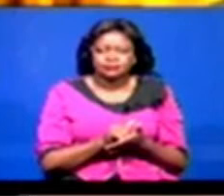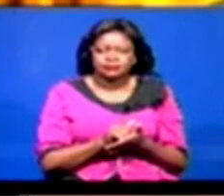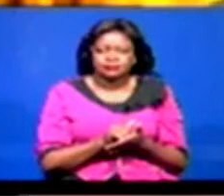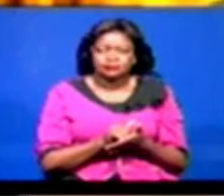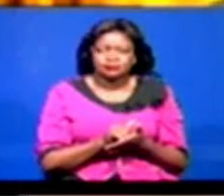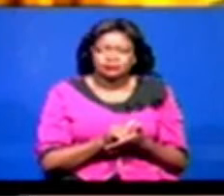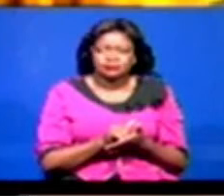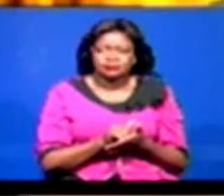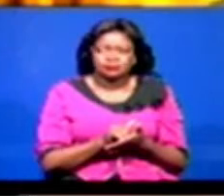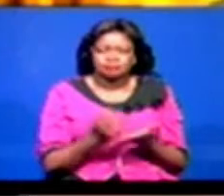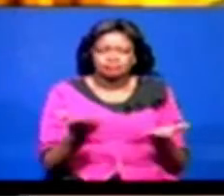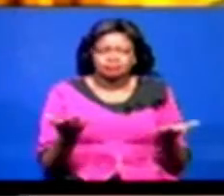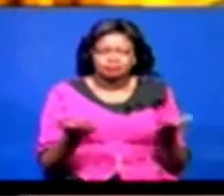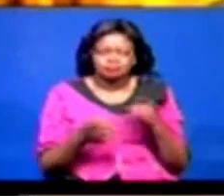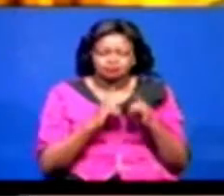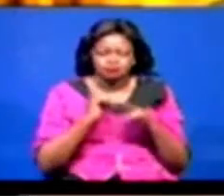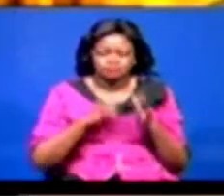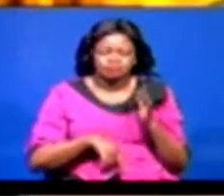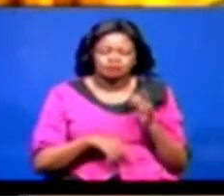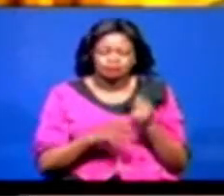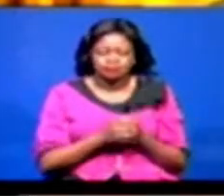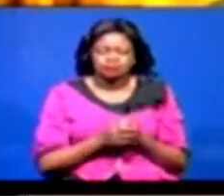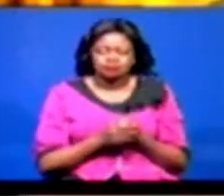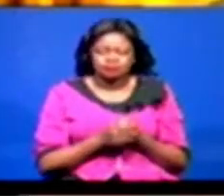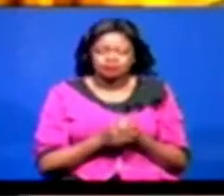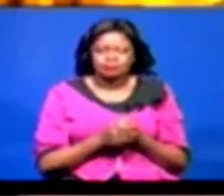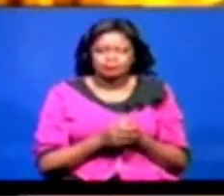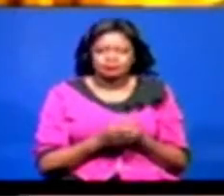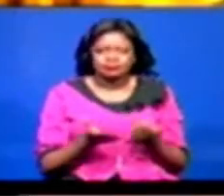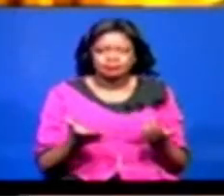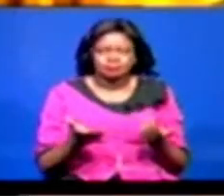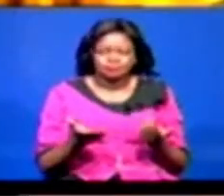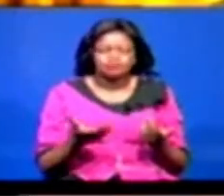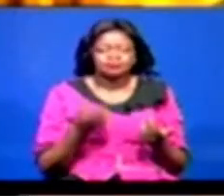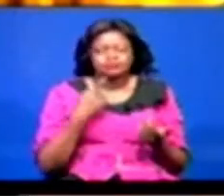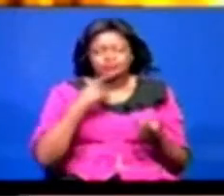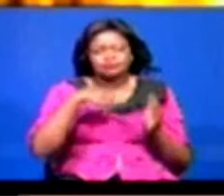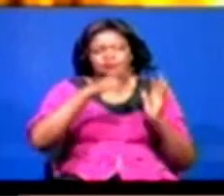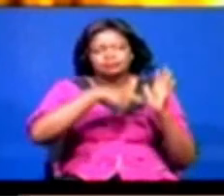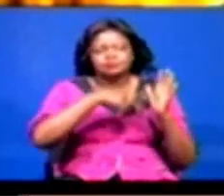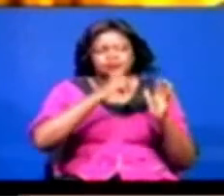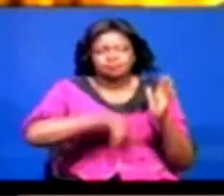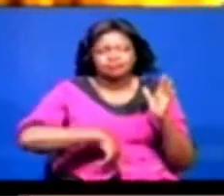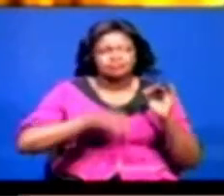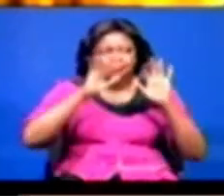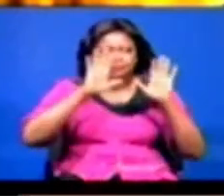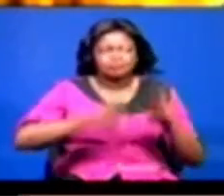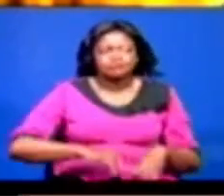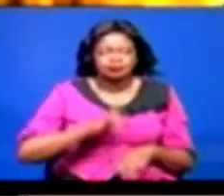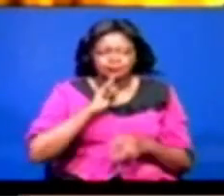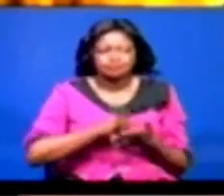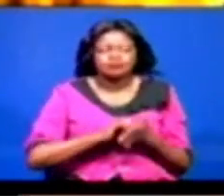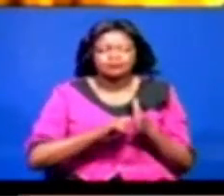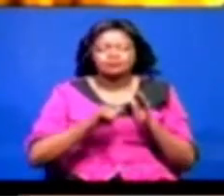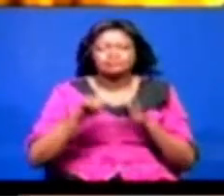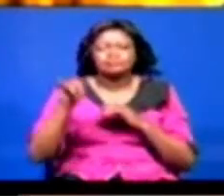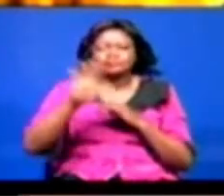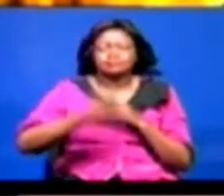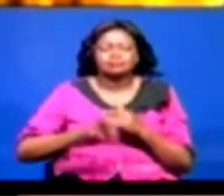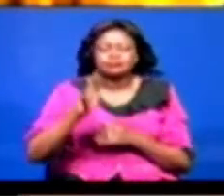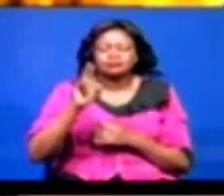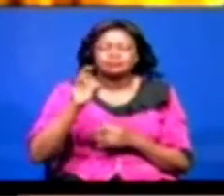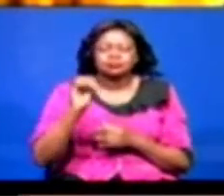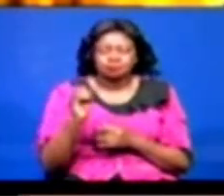it talks of, it's a long sentence, but my lords and my ladies, I just want to read what is critical. It says the constituency returning officer aggregates